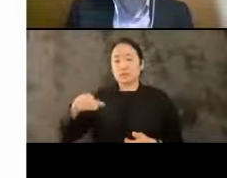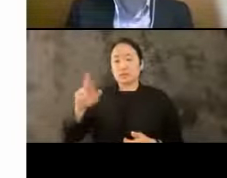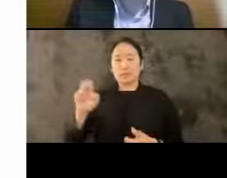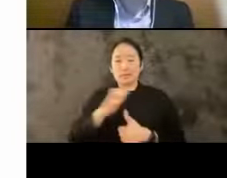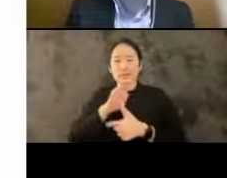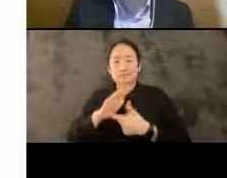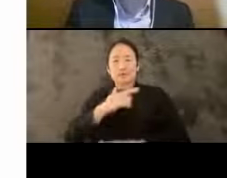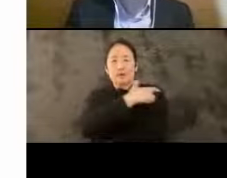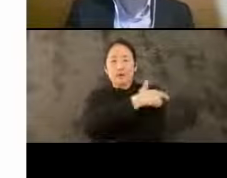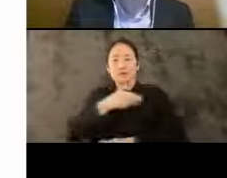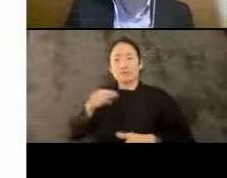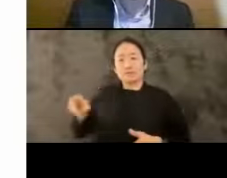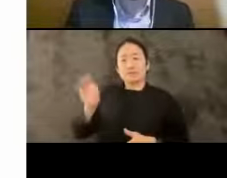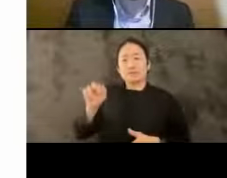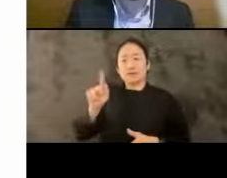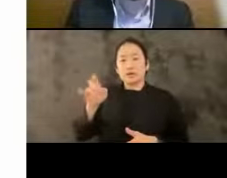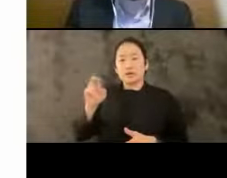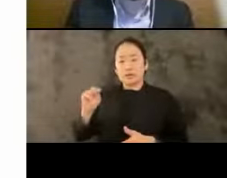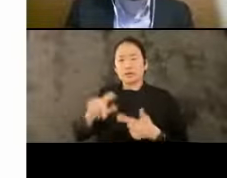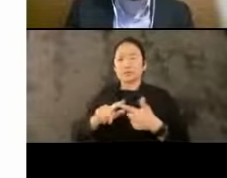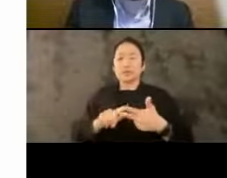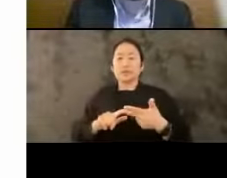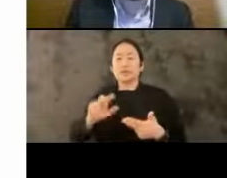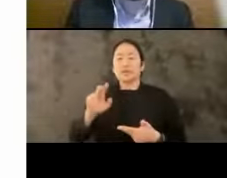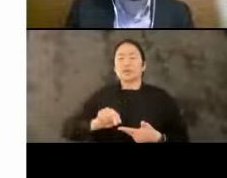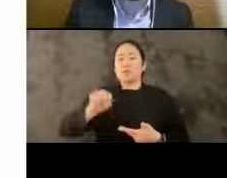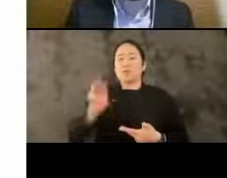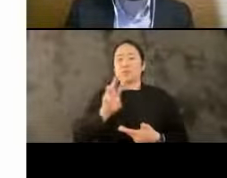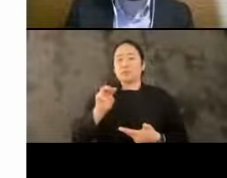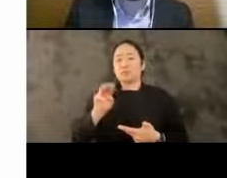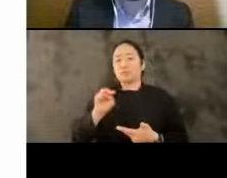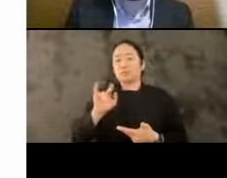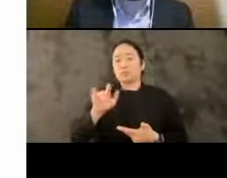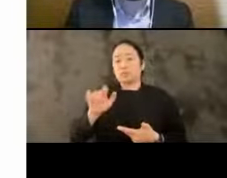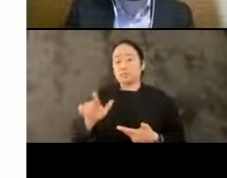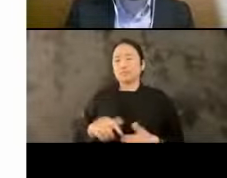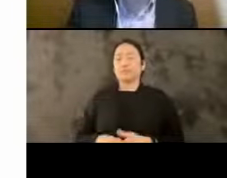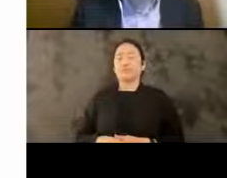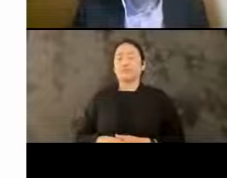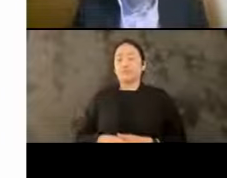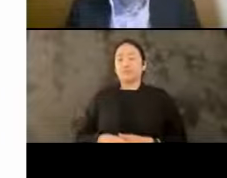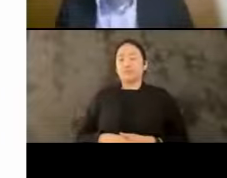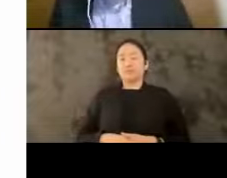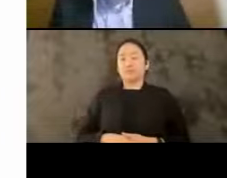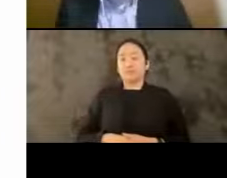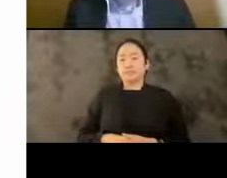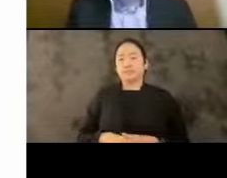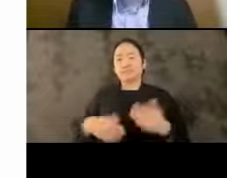Franklin, and then Northwestern Mutual Campus in Franklin. So,